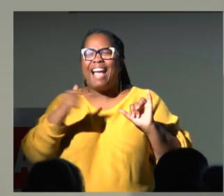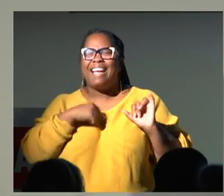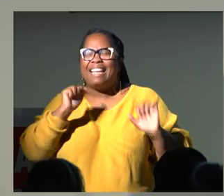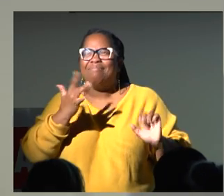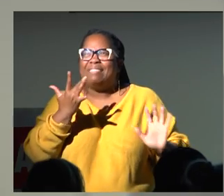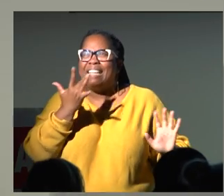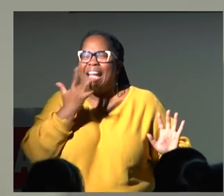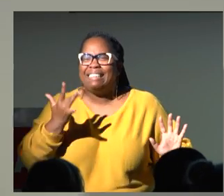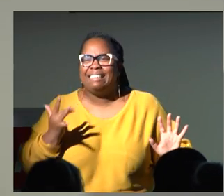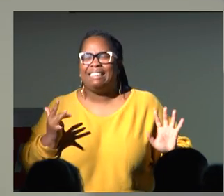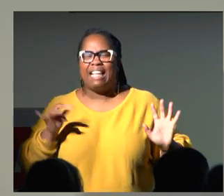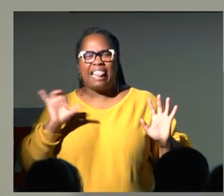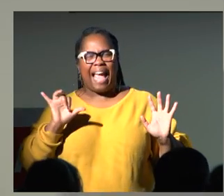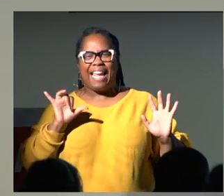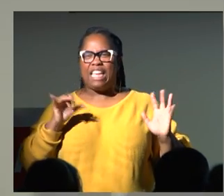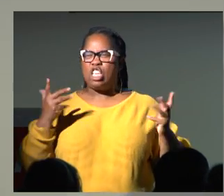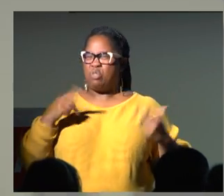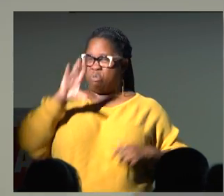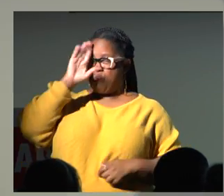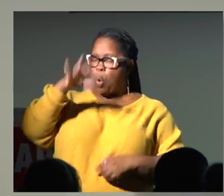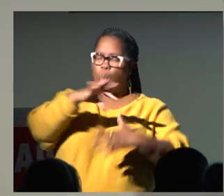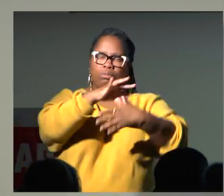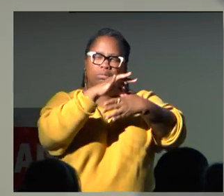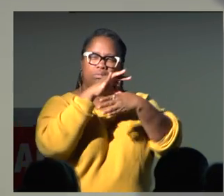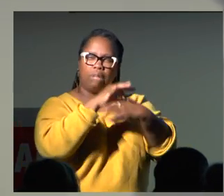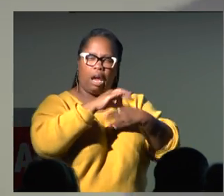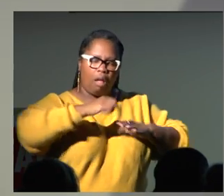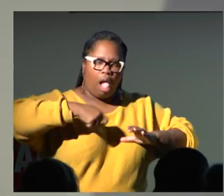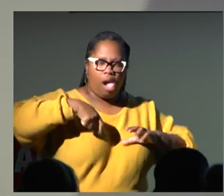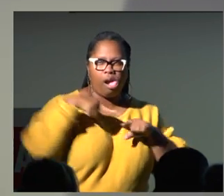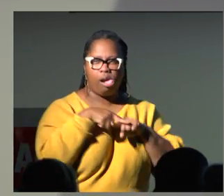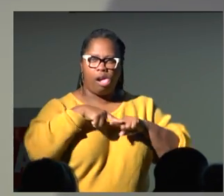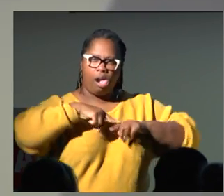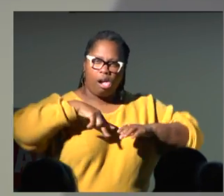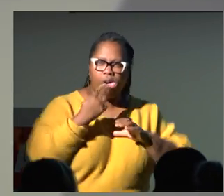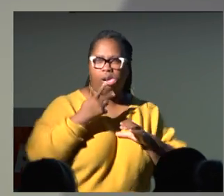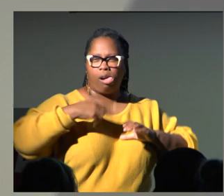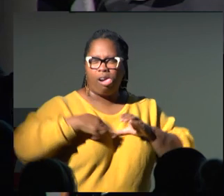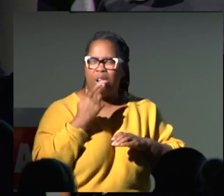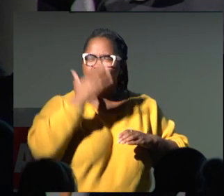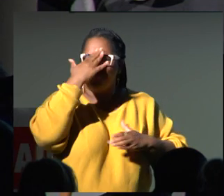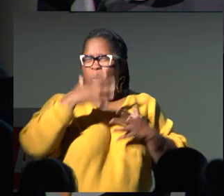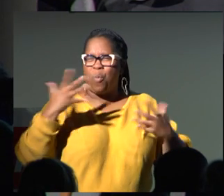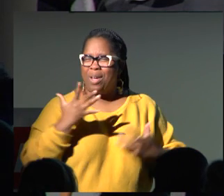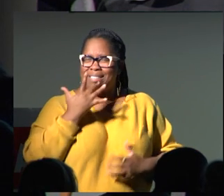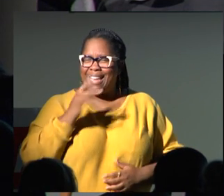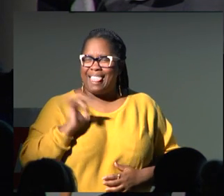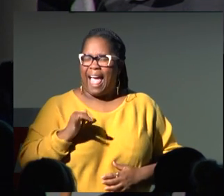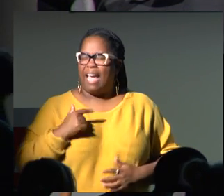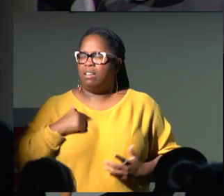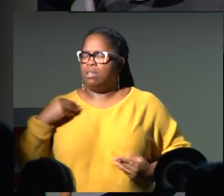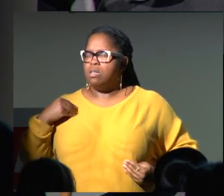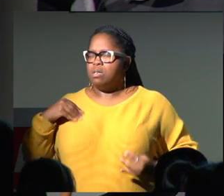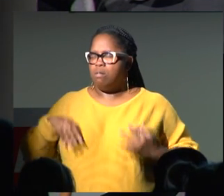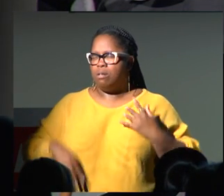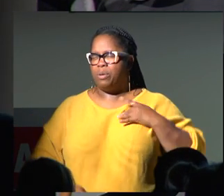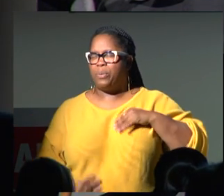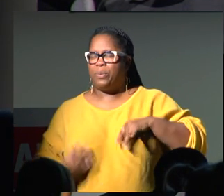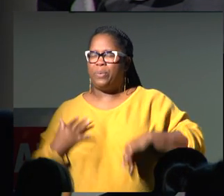It's like, you know what a steak dinner tastes like. You know, it runs through me, and